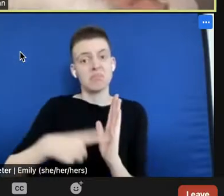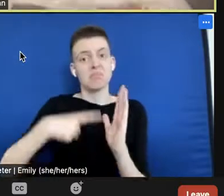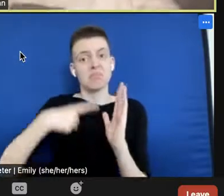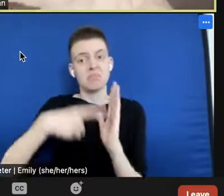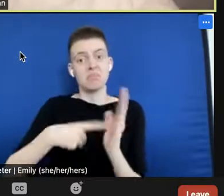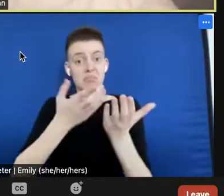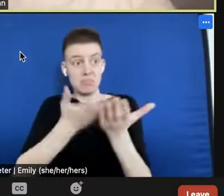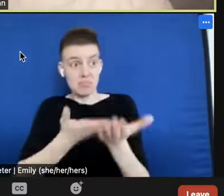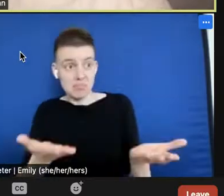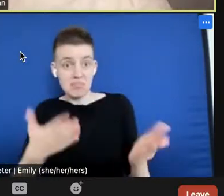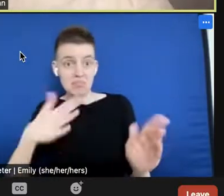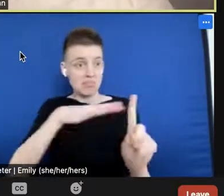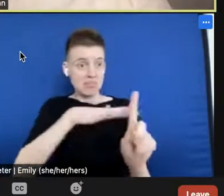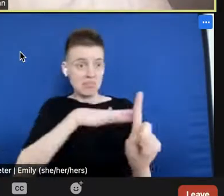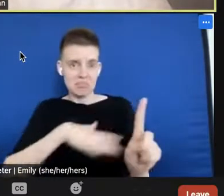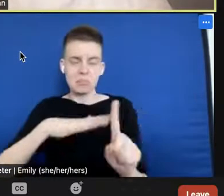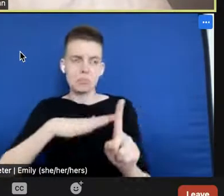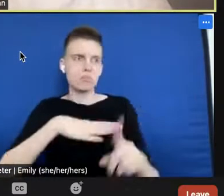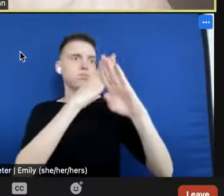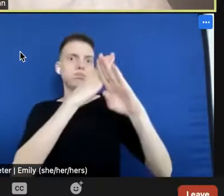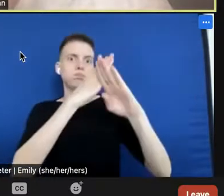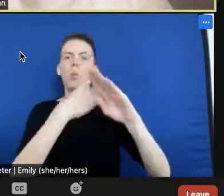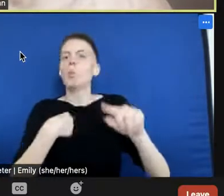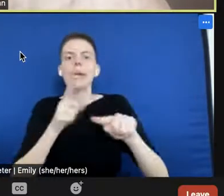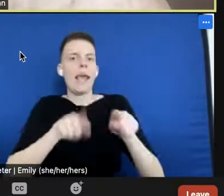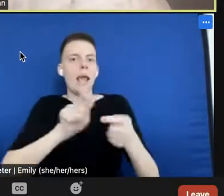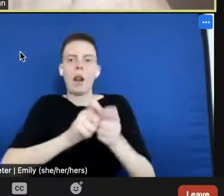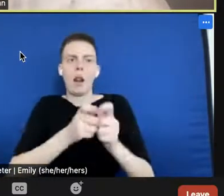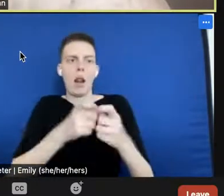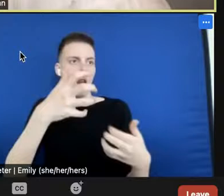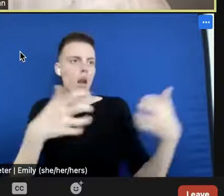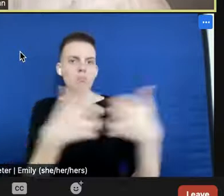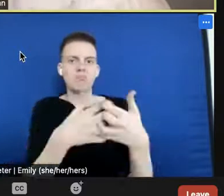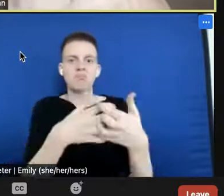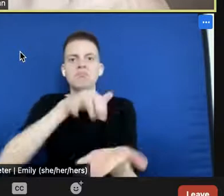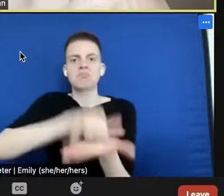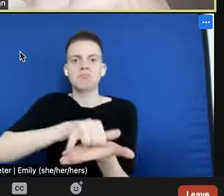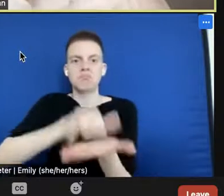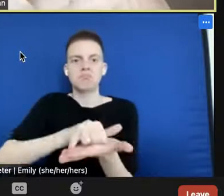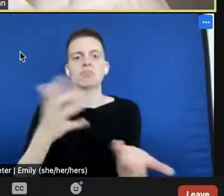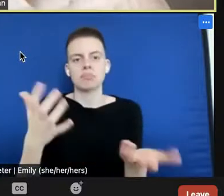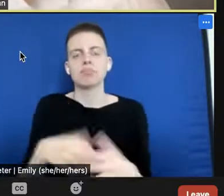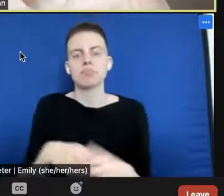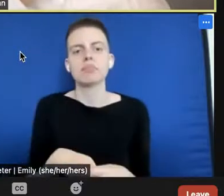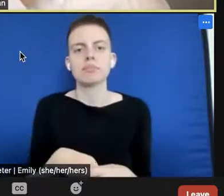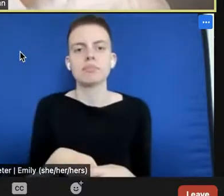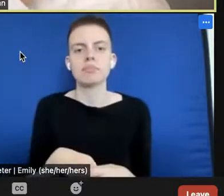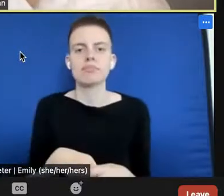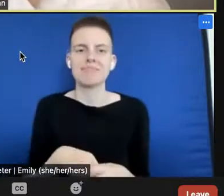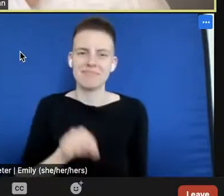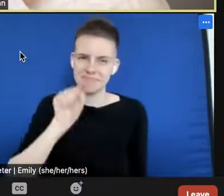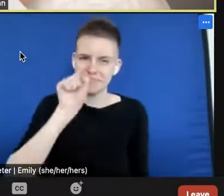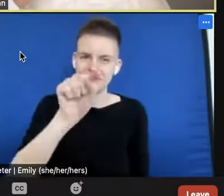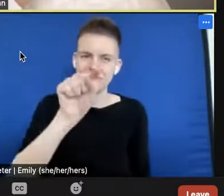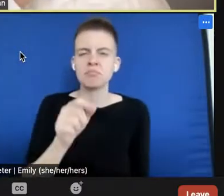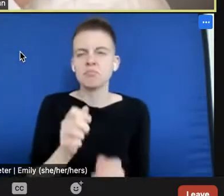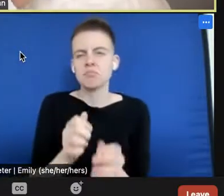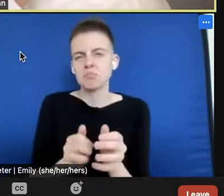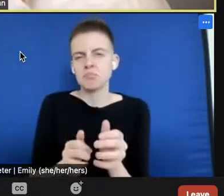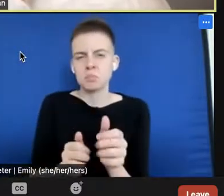and the environment don't allow us to do that. This is really I think the most important of all of